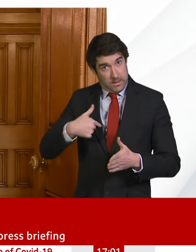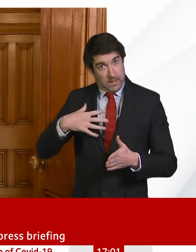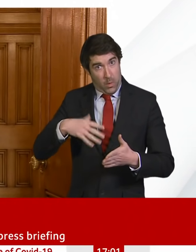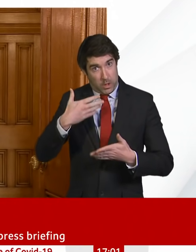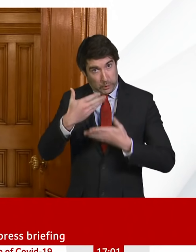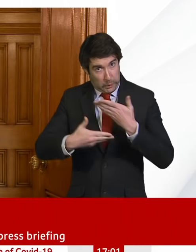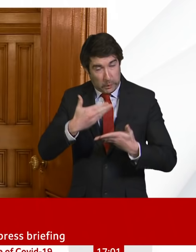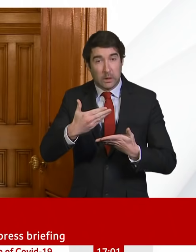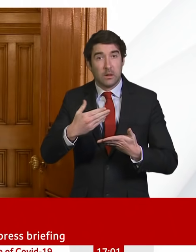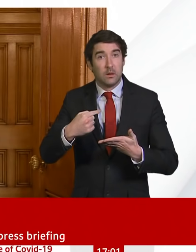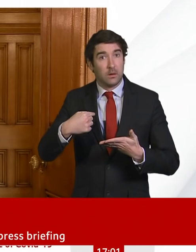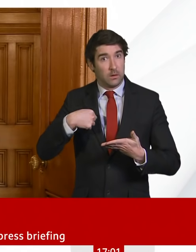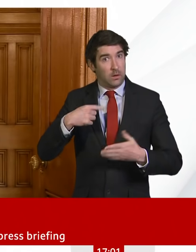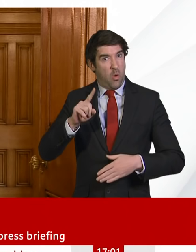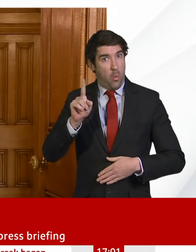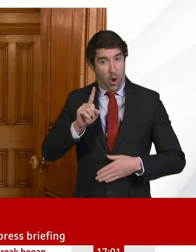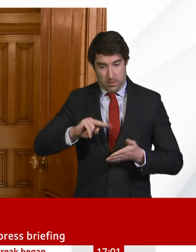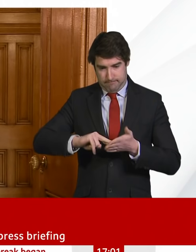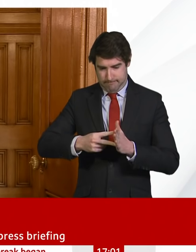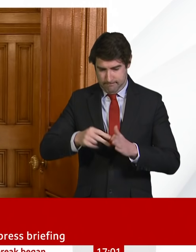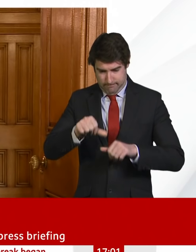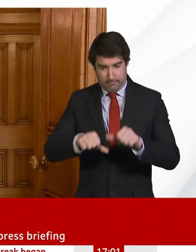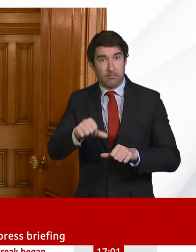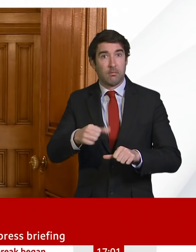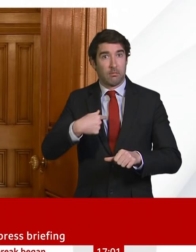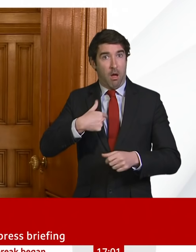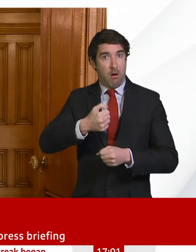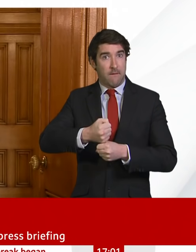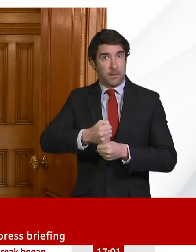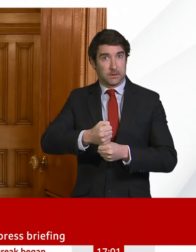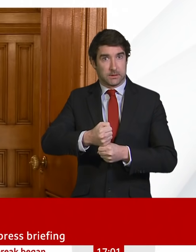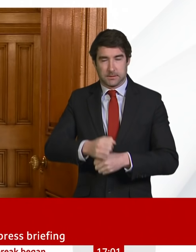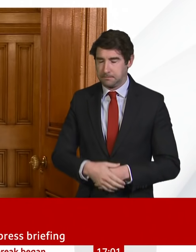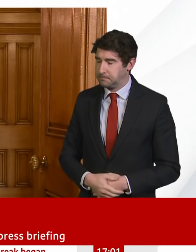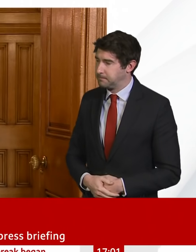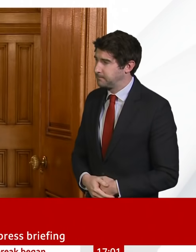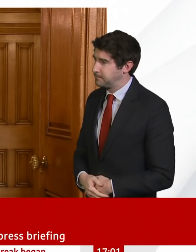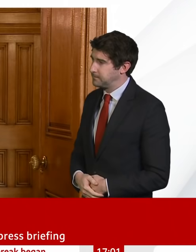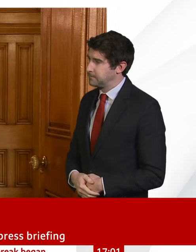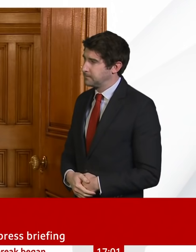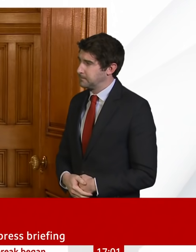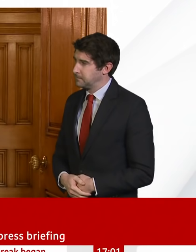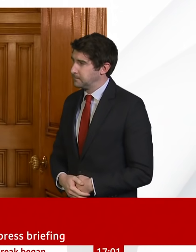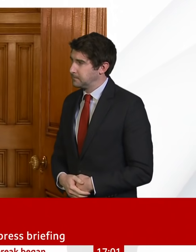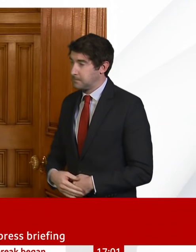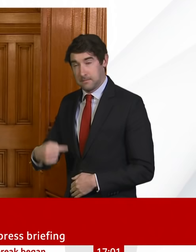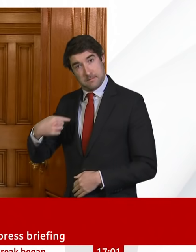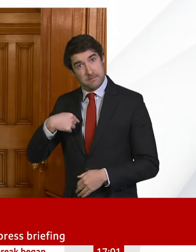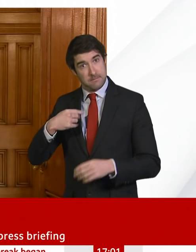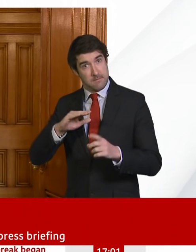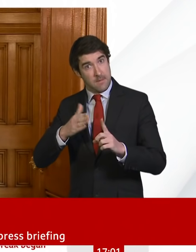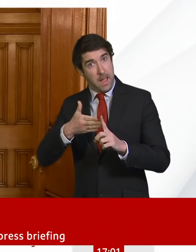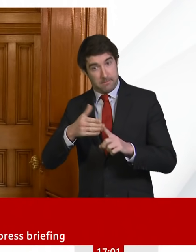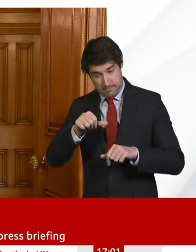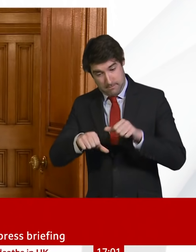pandemic. Our step-by-step action plan is aiming to slow the spread of the virus so fewer people need